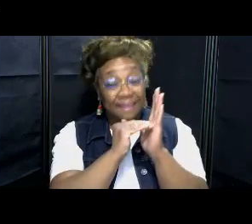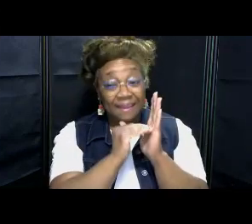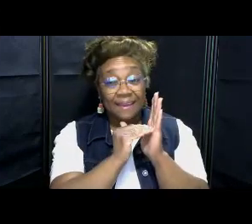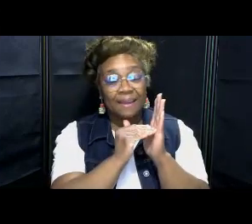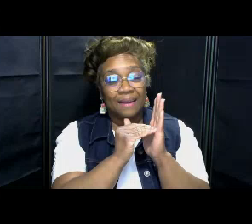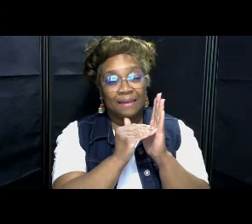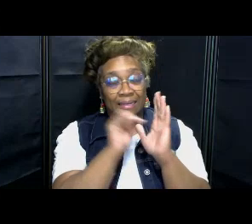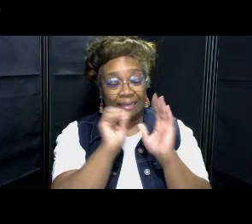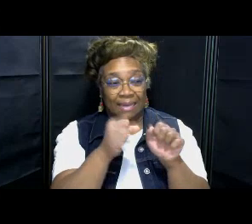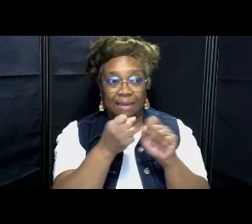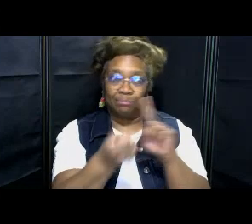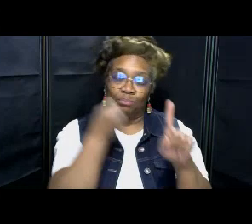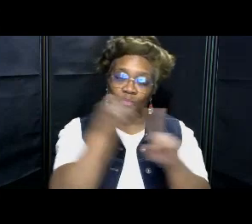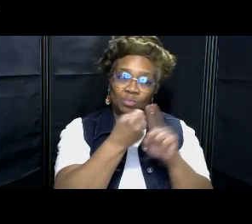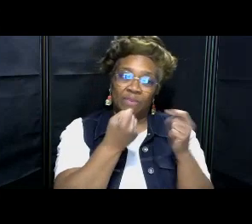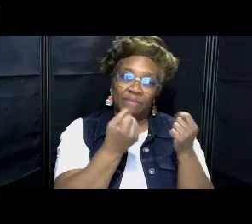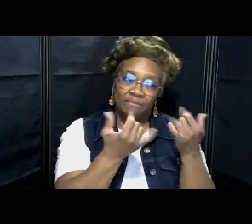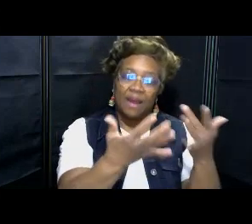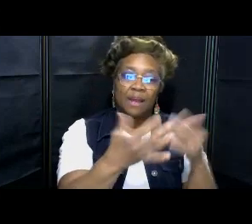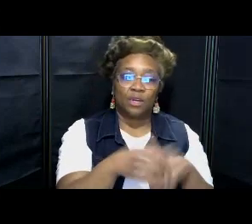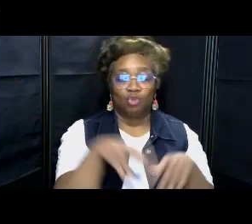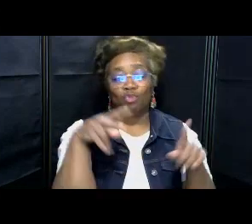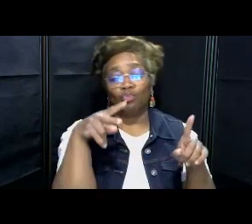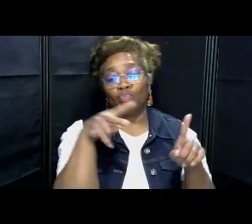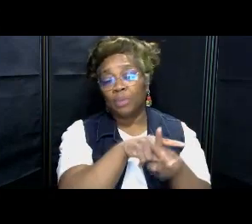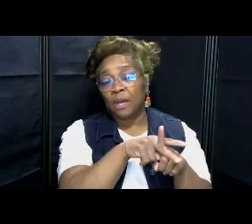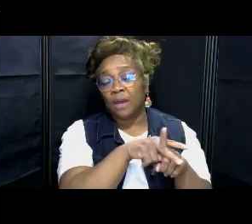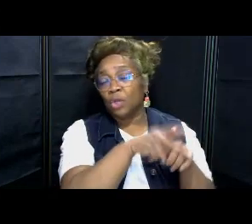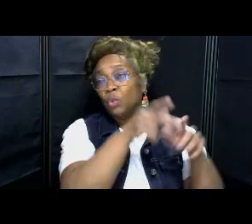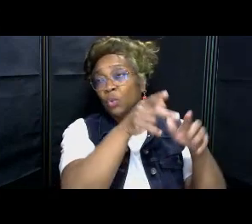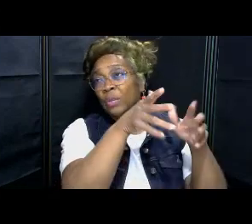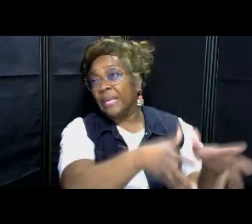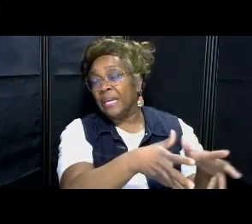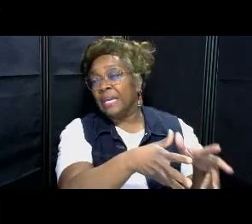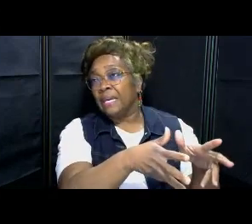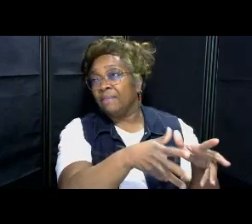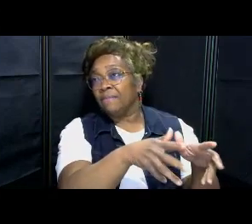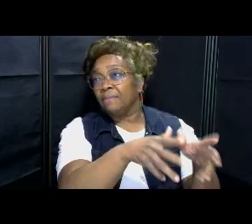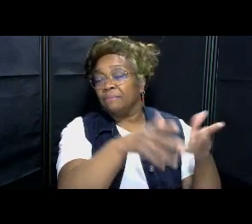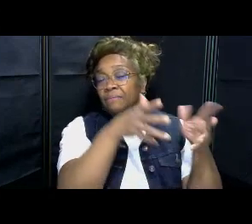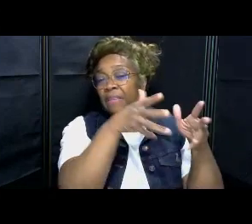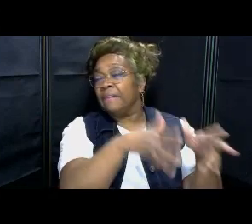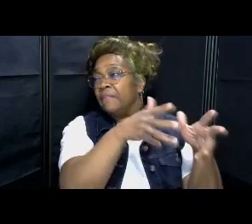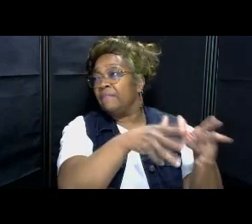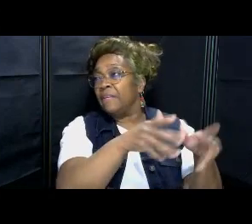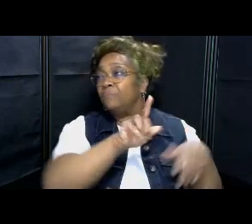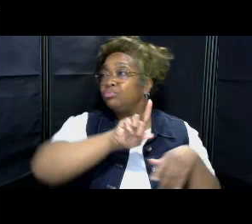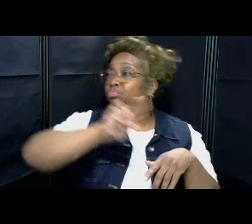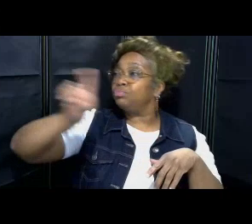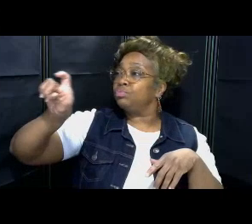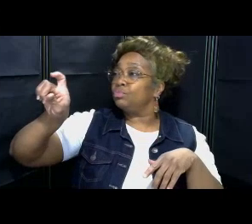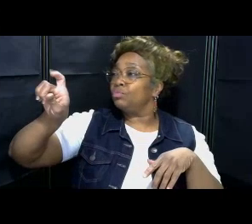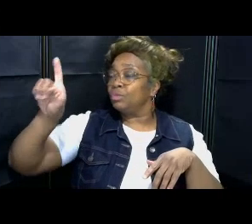So you plug it up, you sit it on the table, you walk away, you come back, you smell smoke. It's got your table on fire.